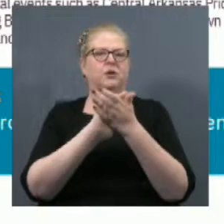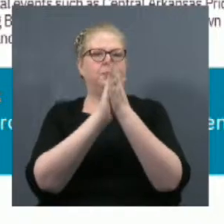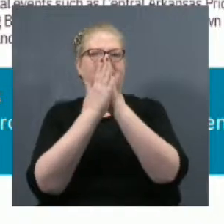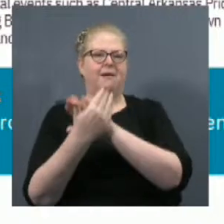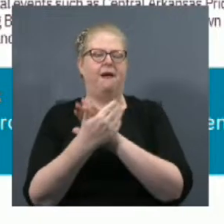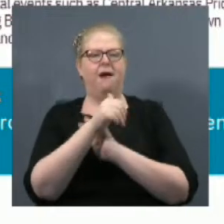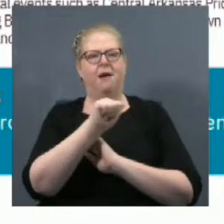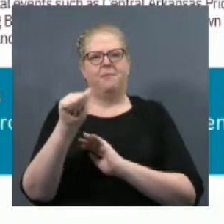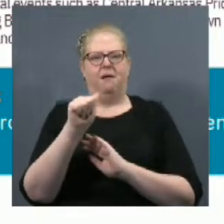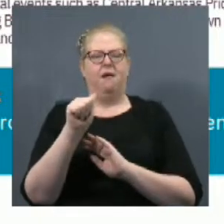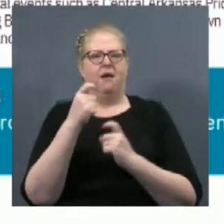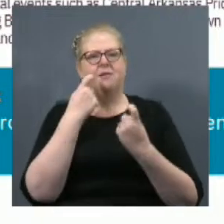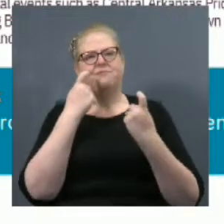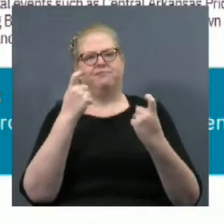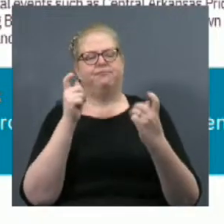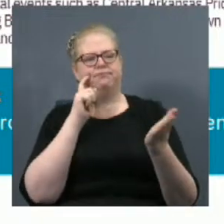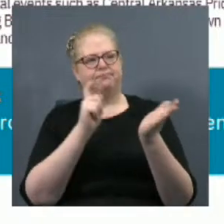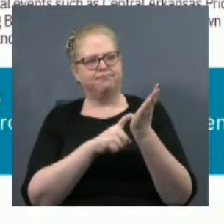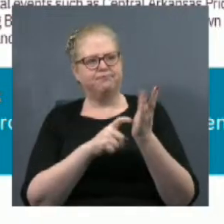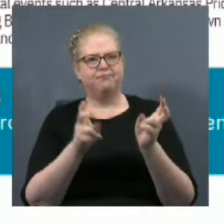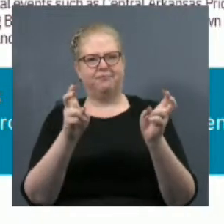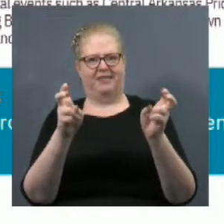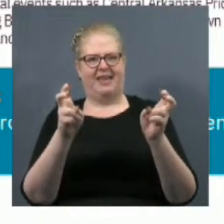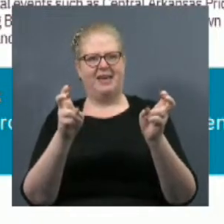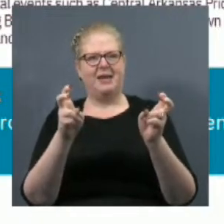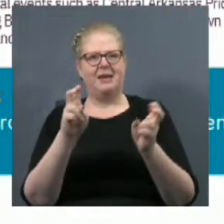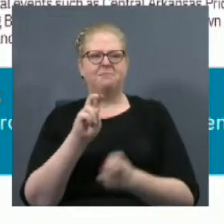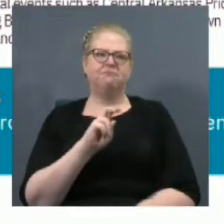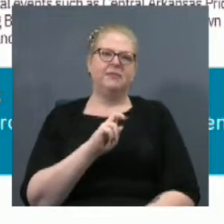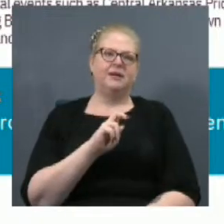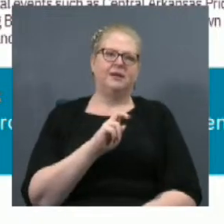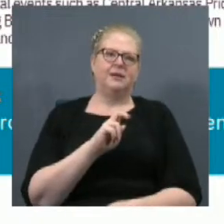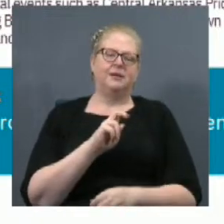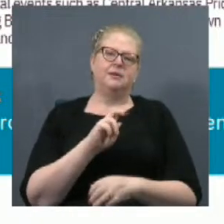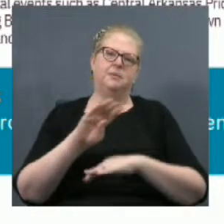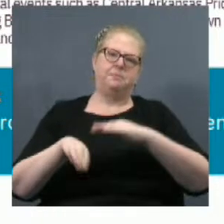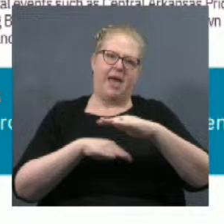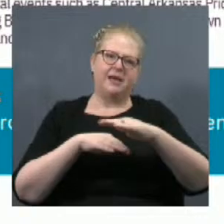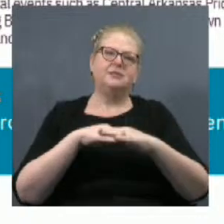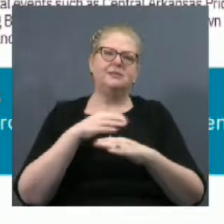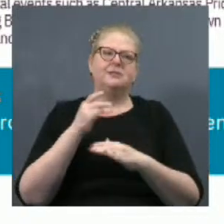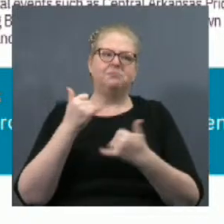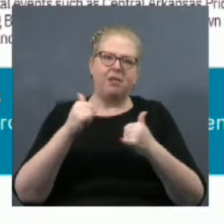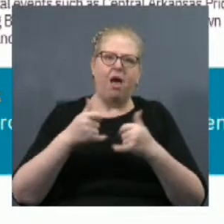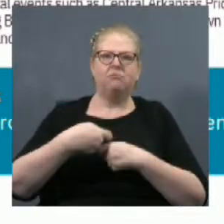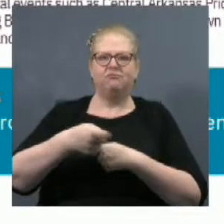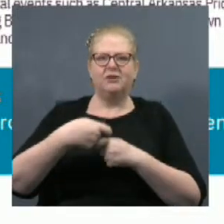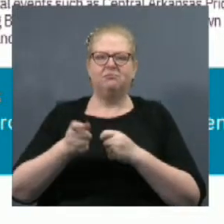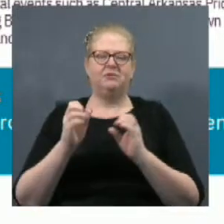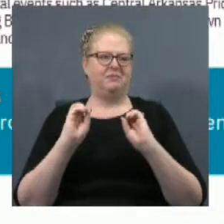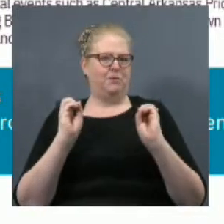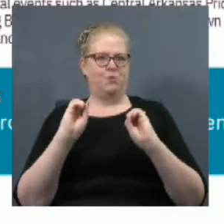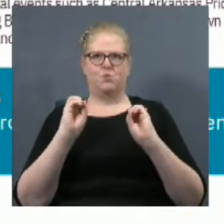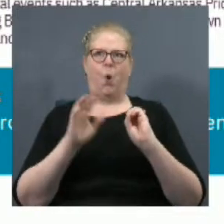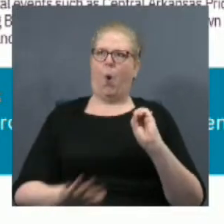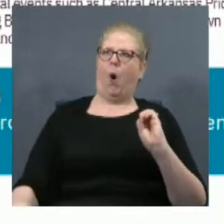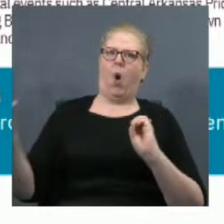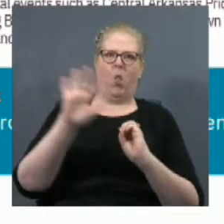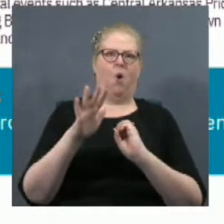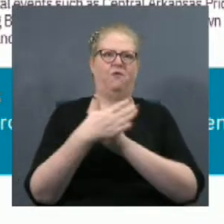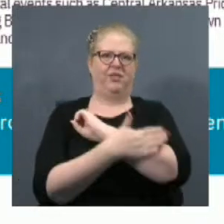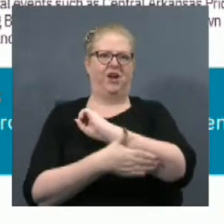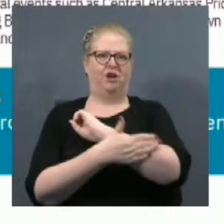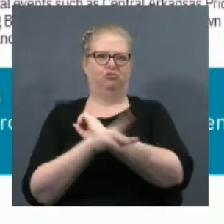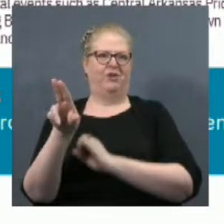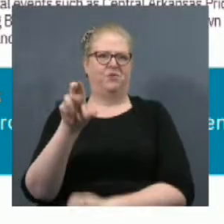based on the Whammo products and Frisbee, and there's nothing like that in the country now, so we think it really has